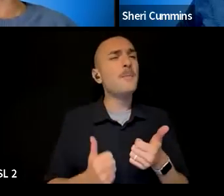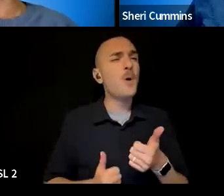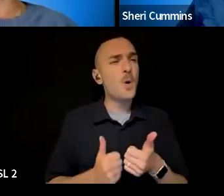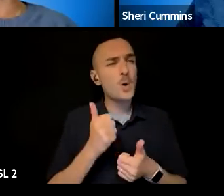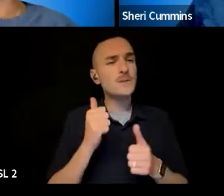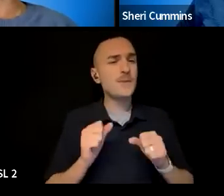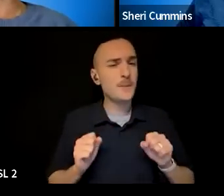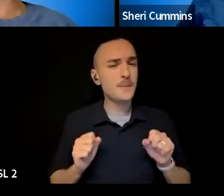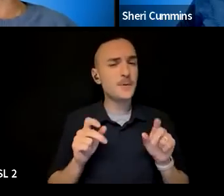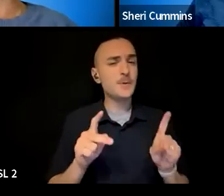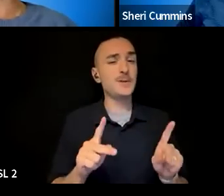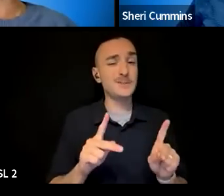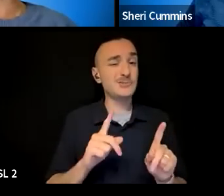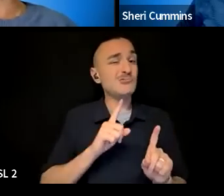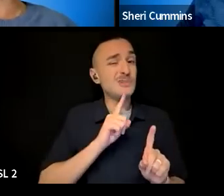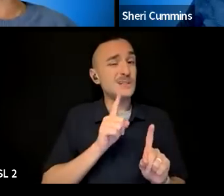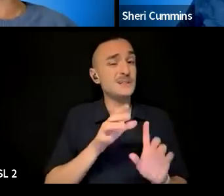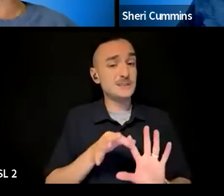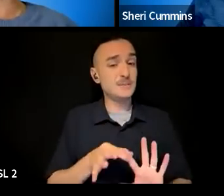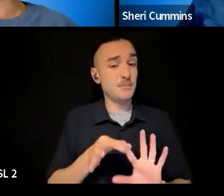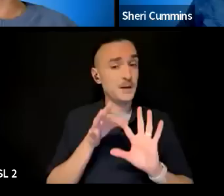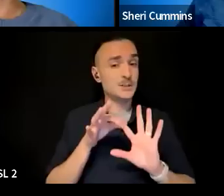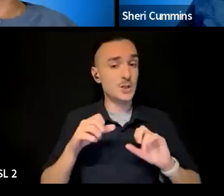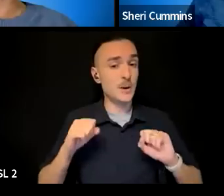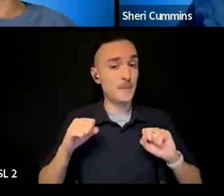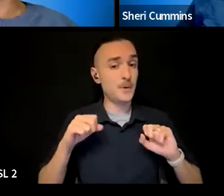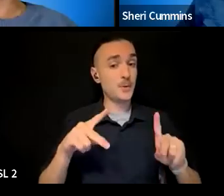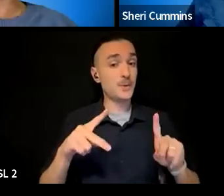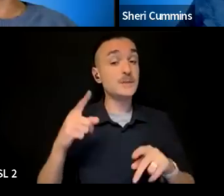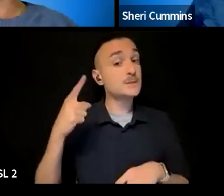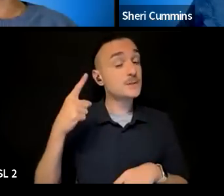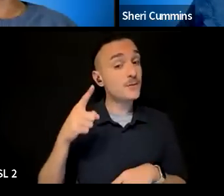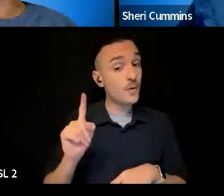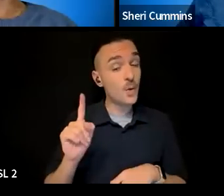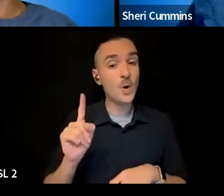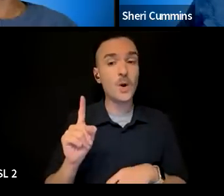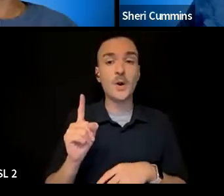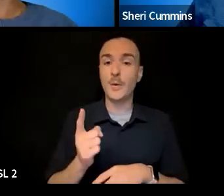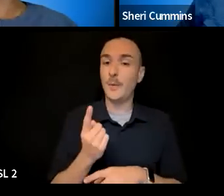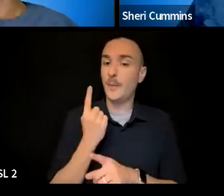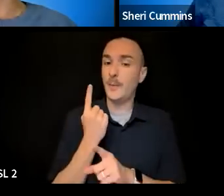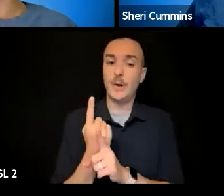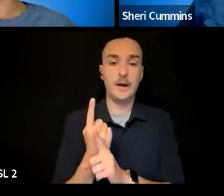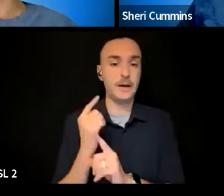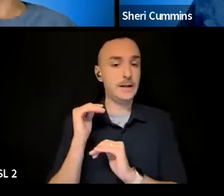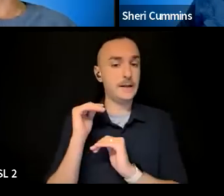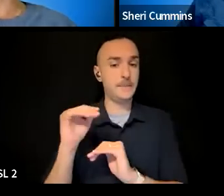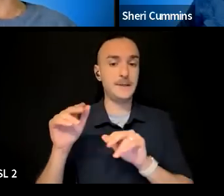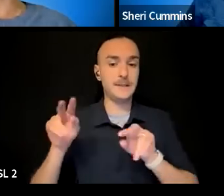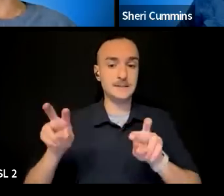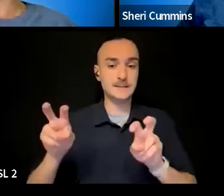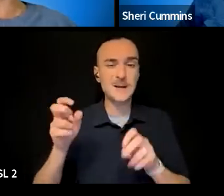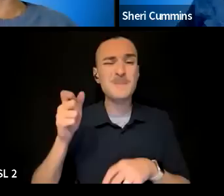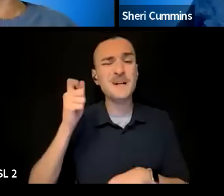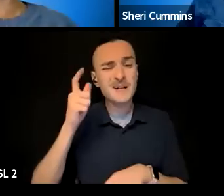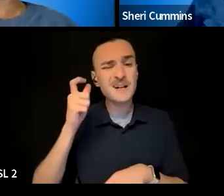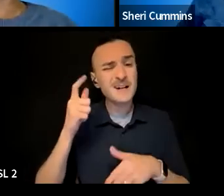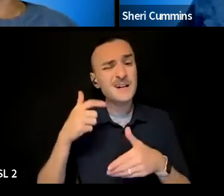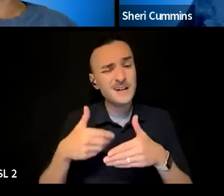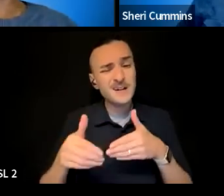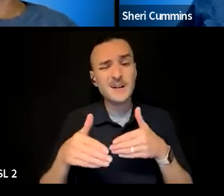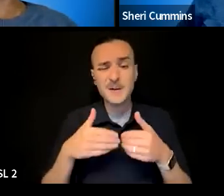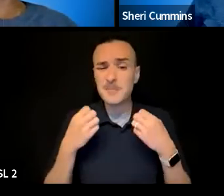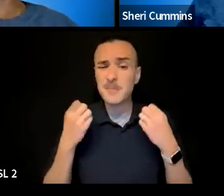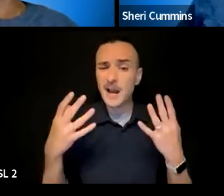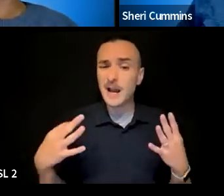are actually special opportunities for one limited topic, even though many of our applications do come into